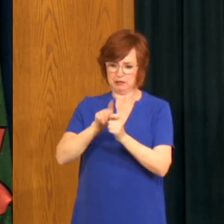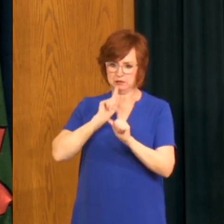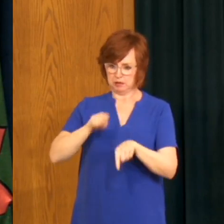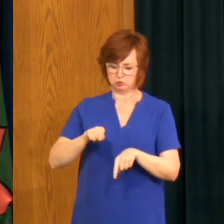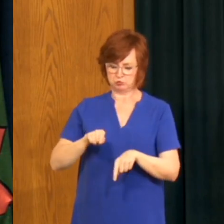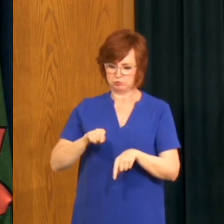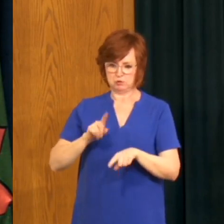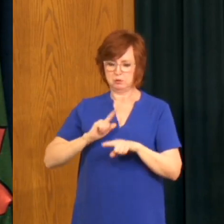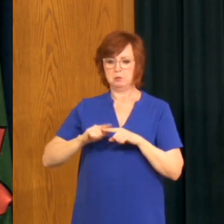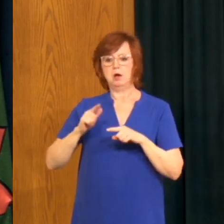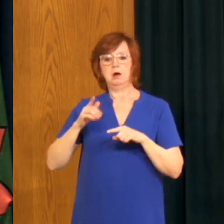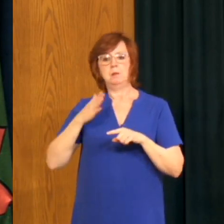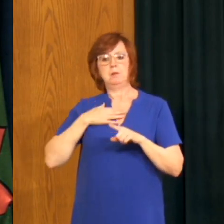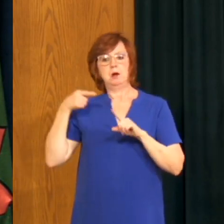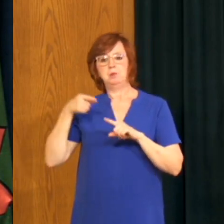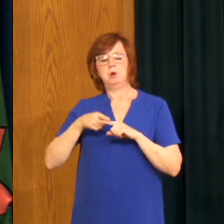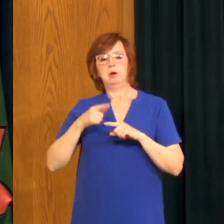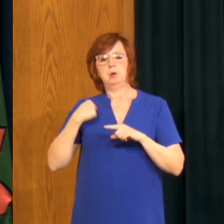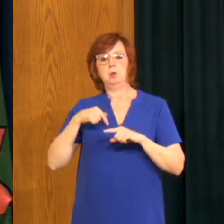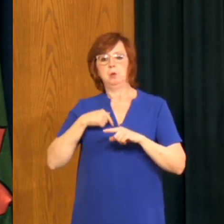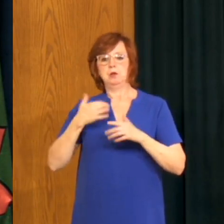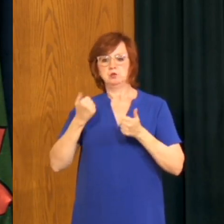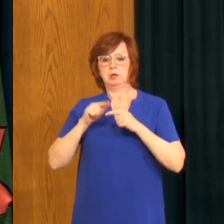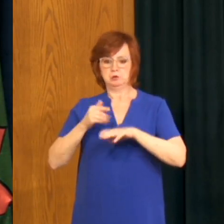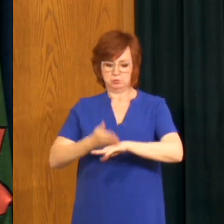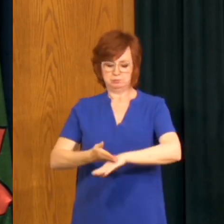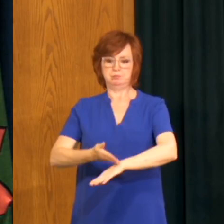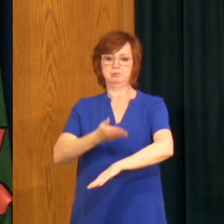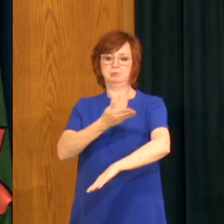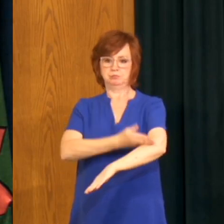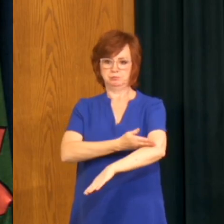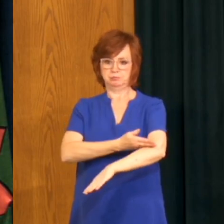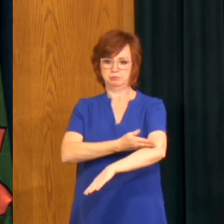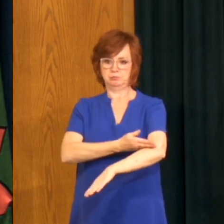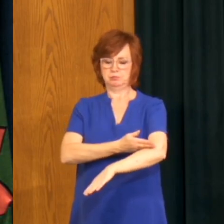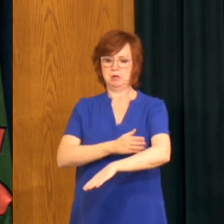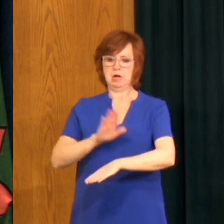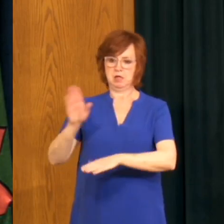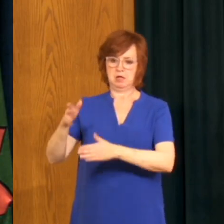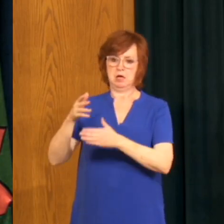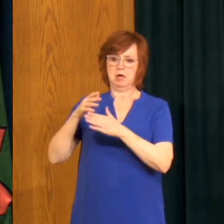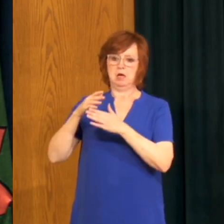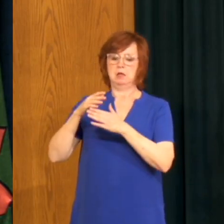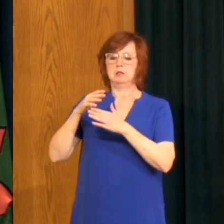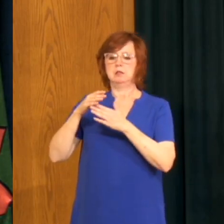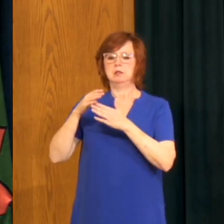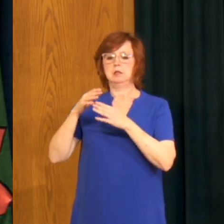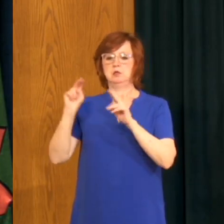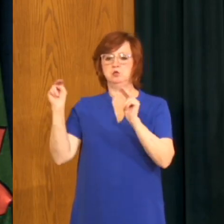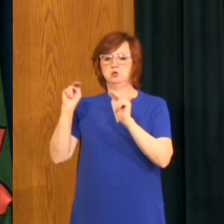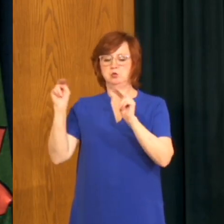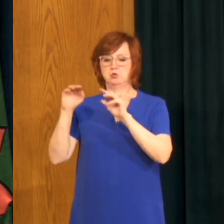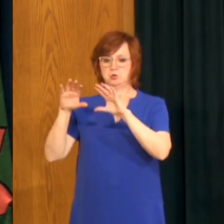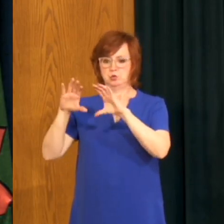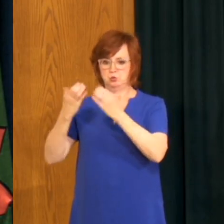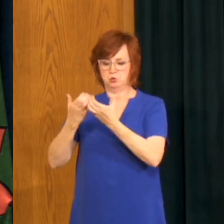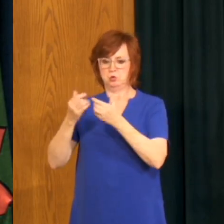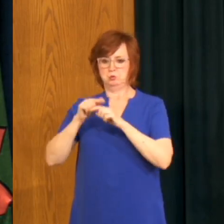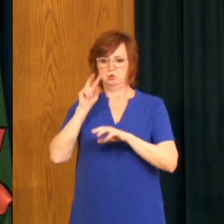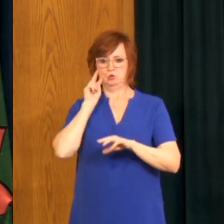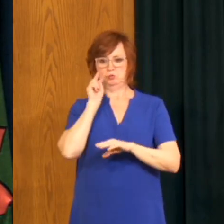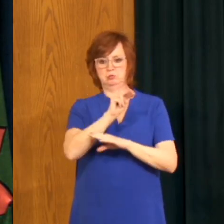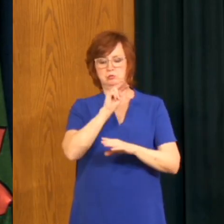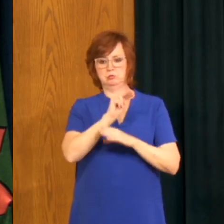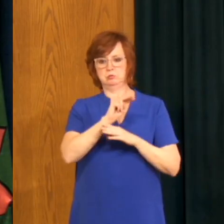of enhancing that civilian oversight, and there'll be more, I think, discussion on this in the week or so ahead.